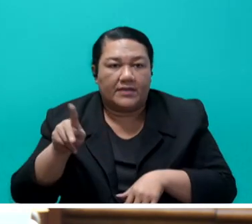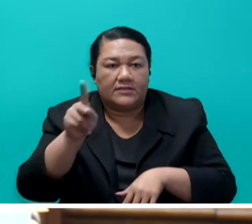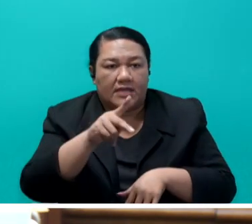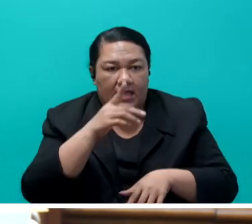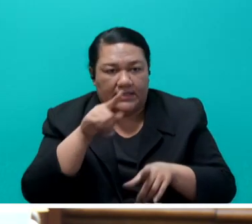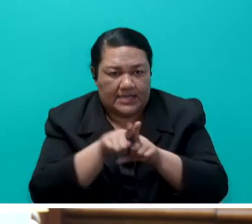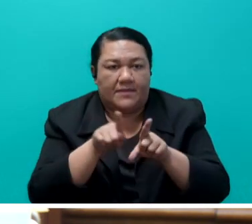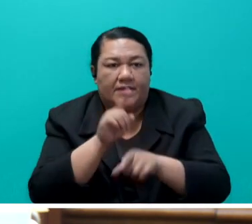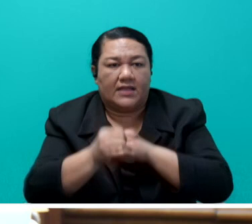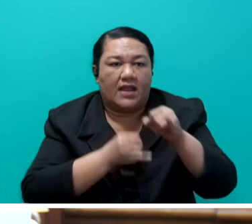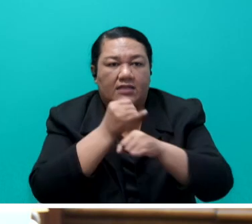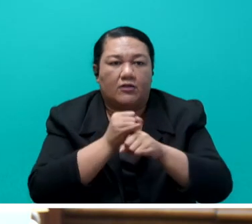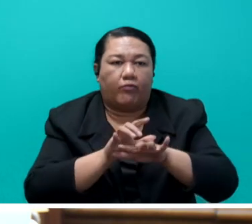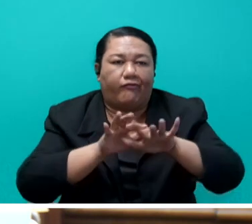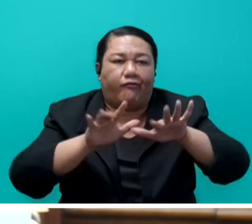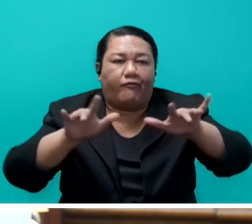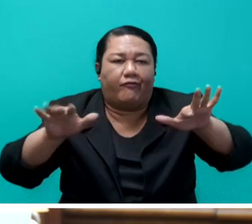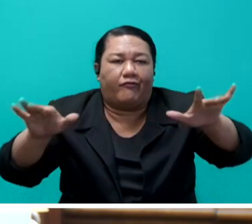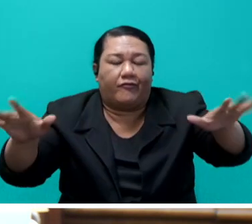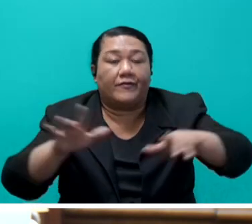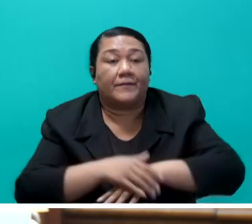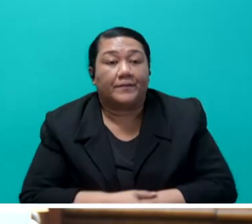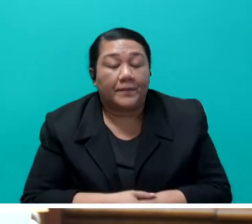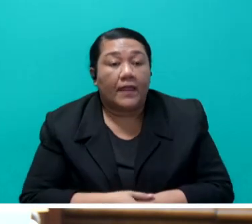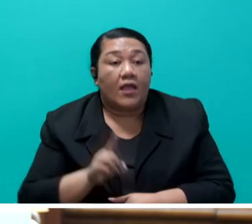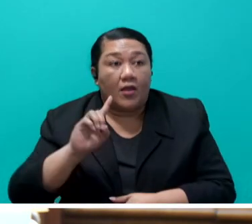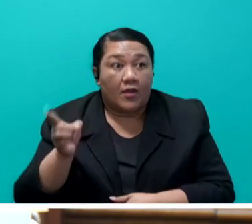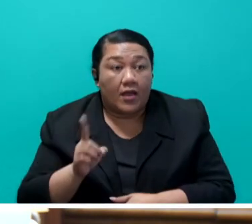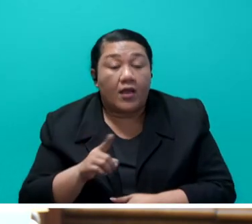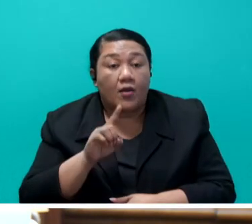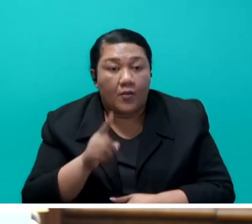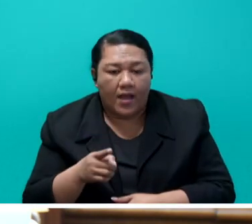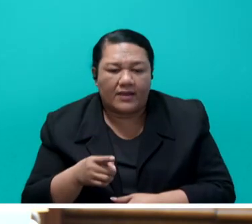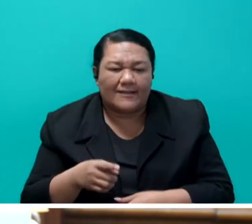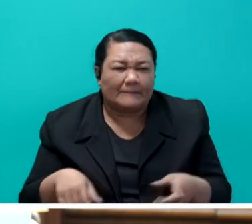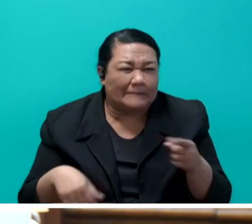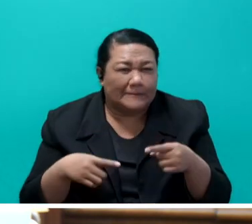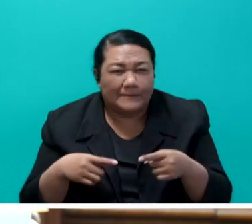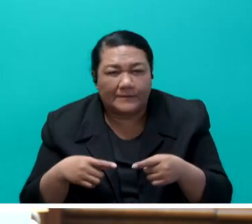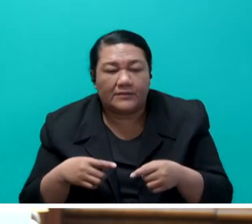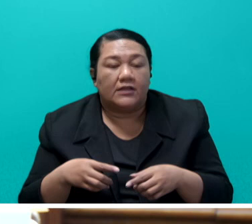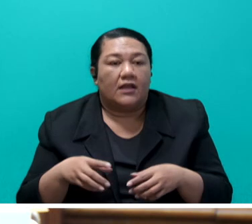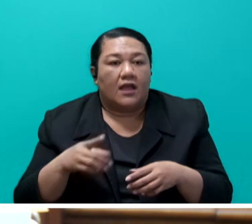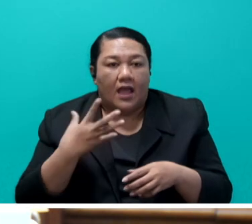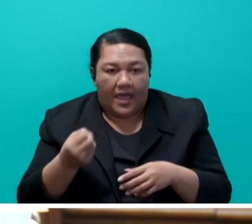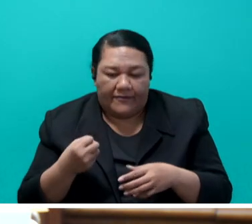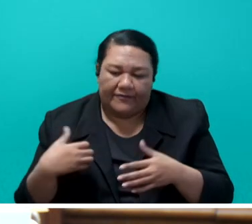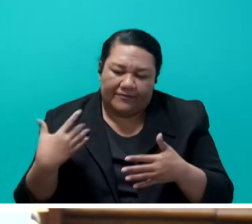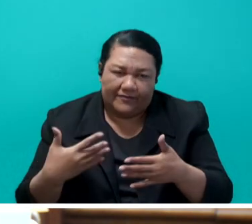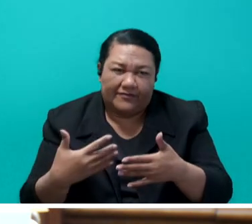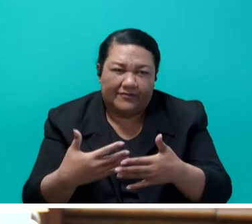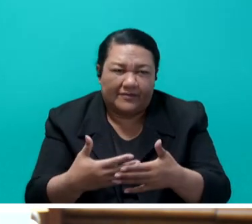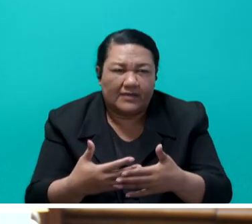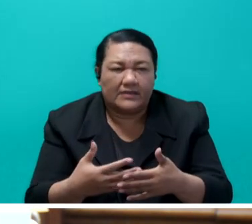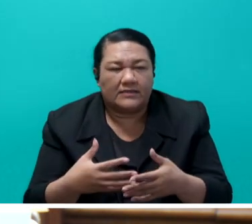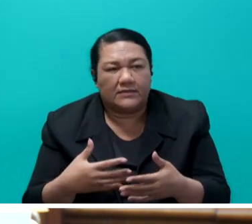internationally. This controversy is likely to persist for some time, given the complexity of the